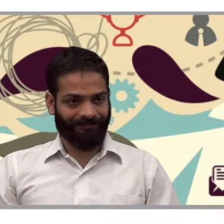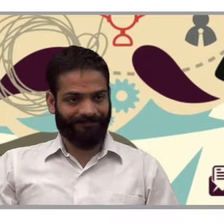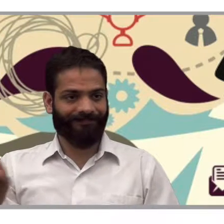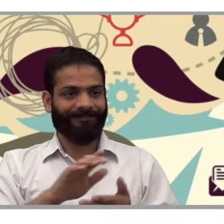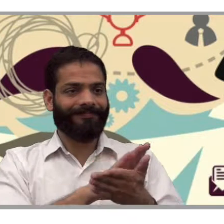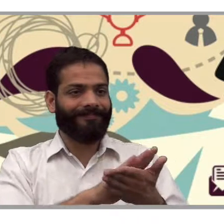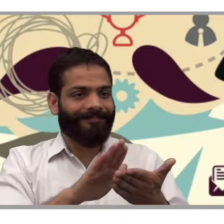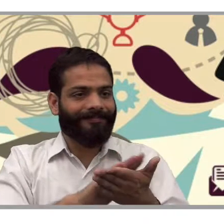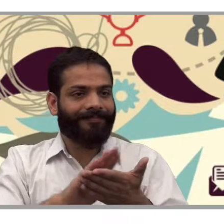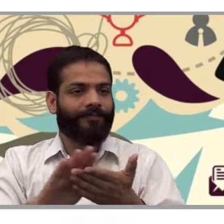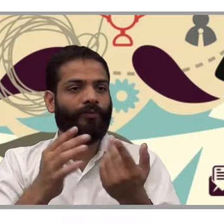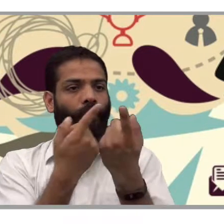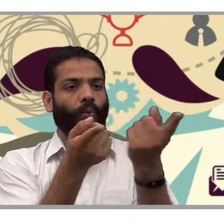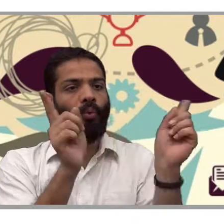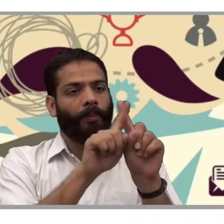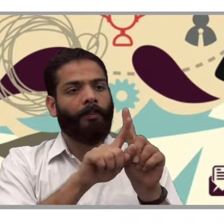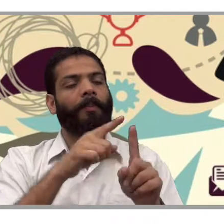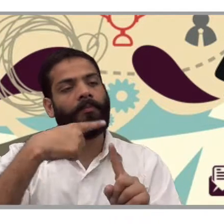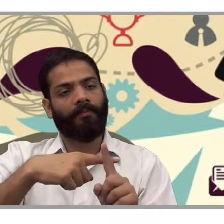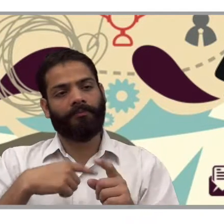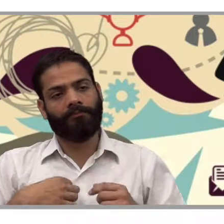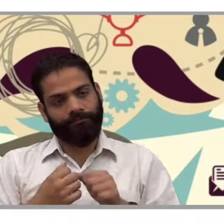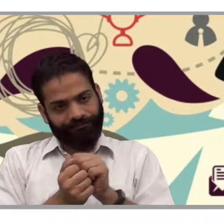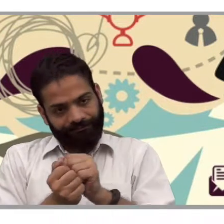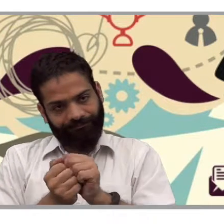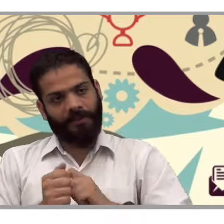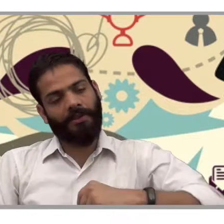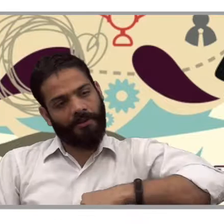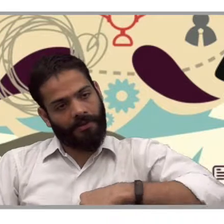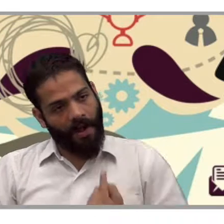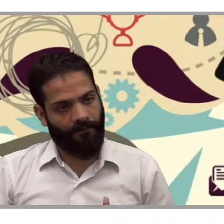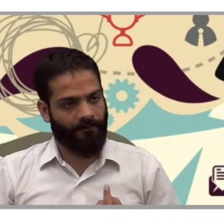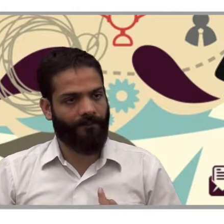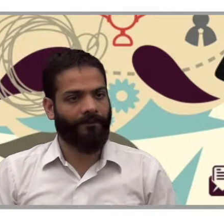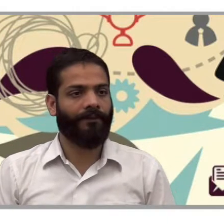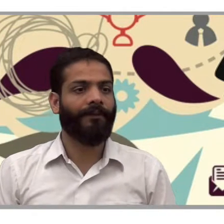The next sentence is Uday cleaned the room and washed the clothes himself.